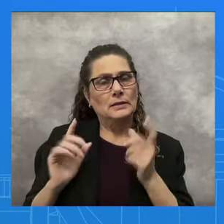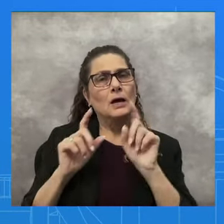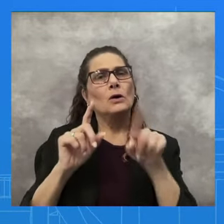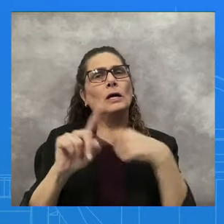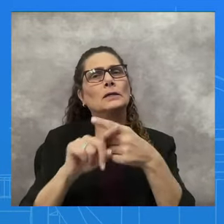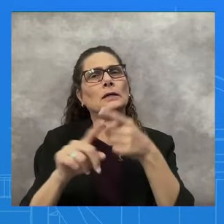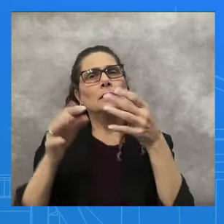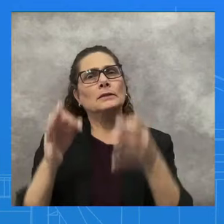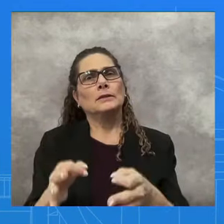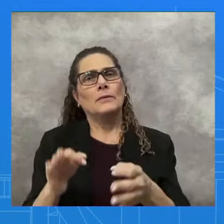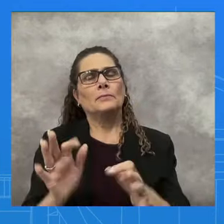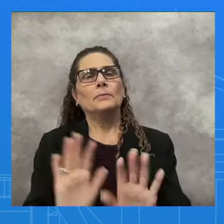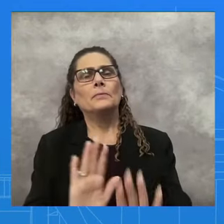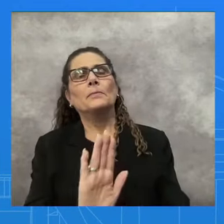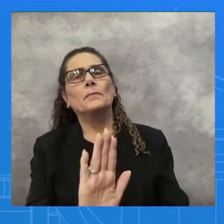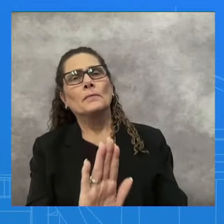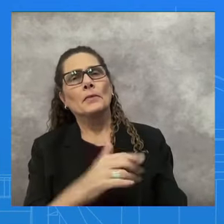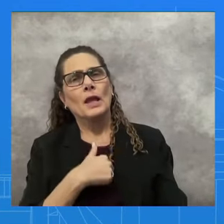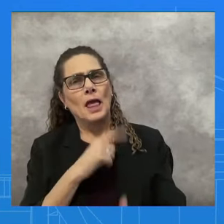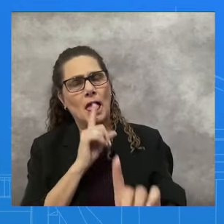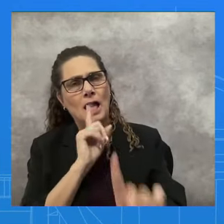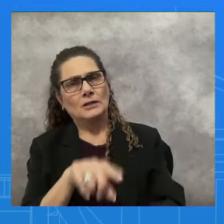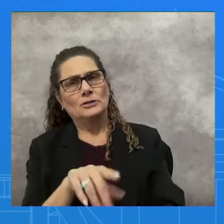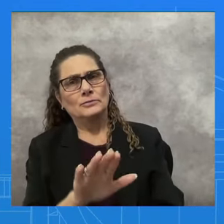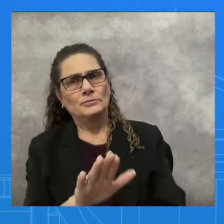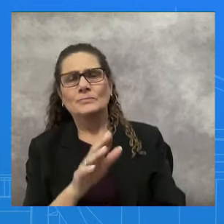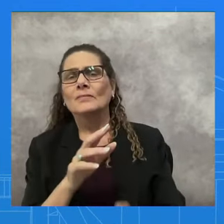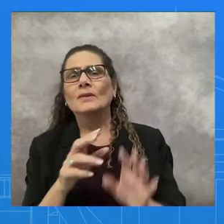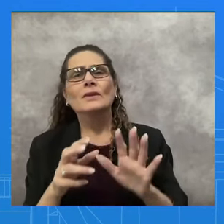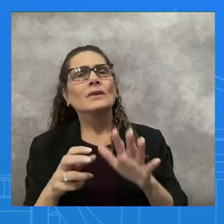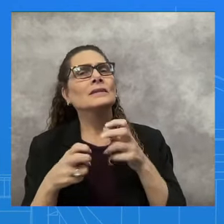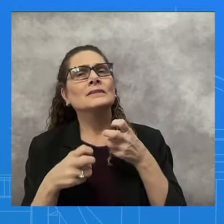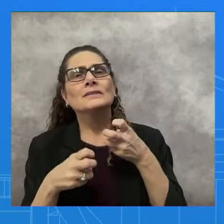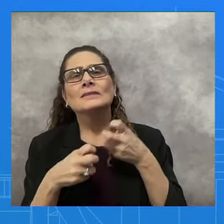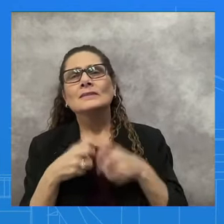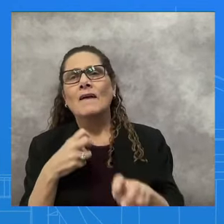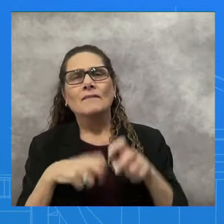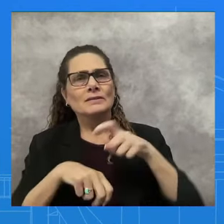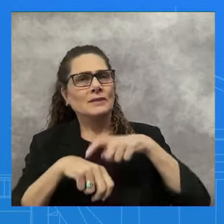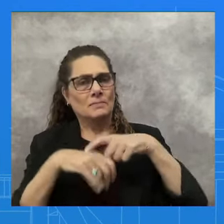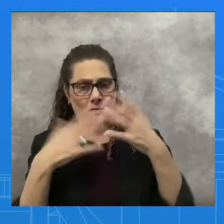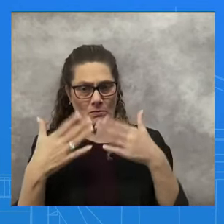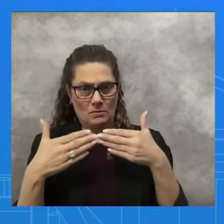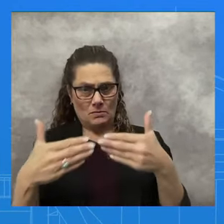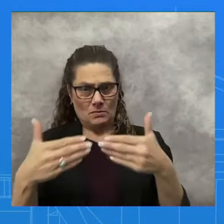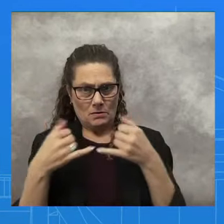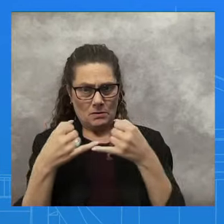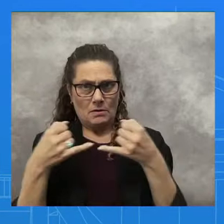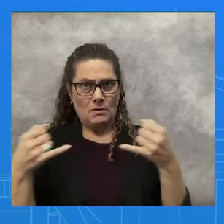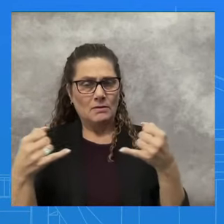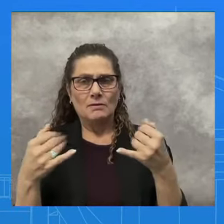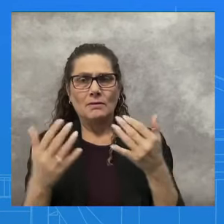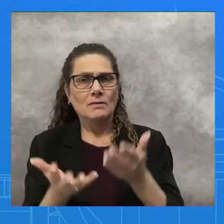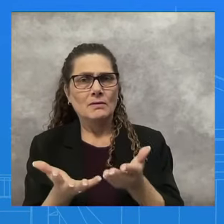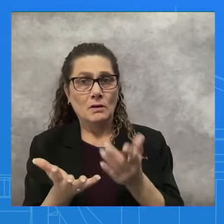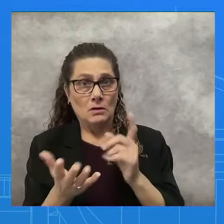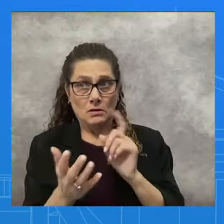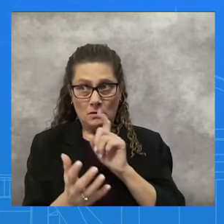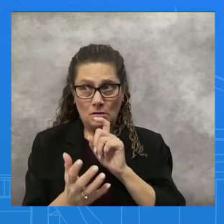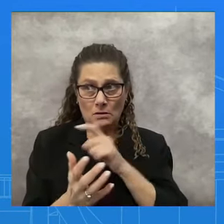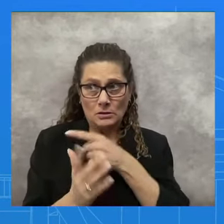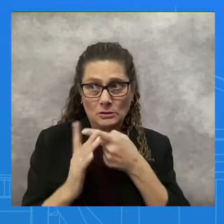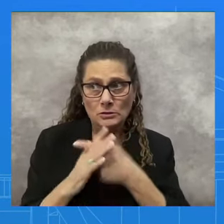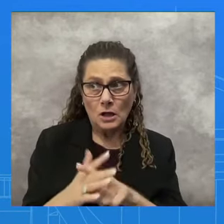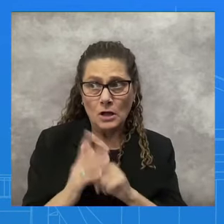a capability that we don't believe is active and not deployed, we will engage directly. We plan to engage directly with the Russians about